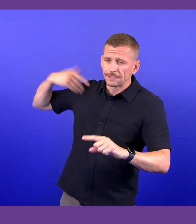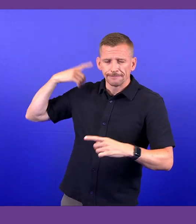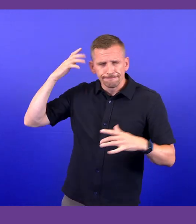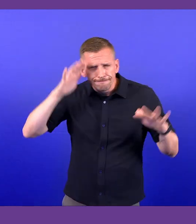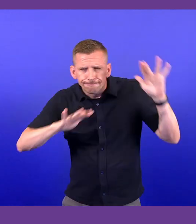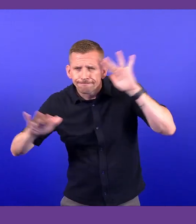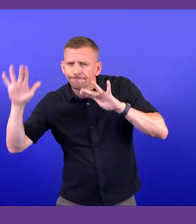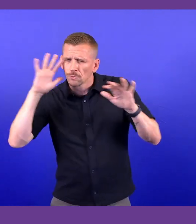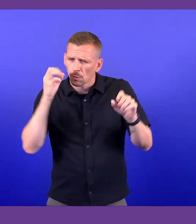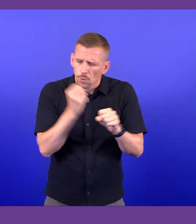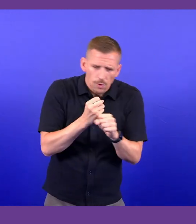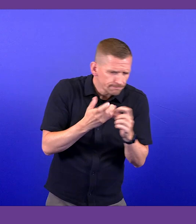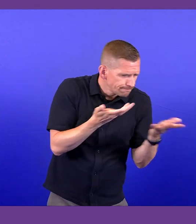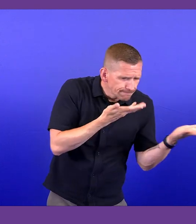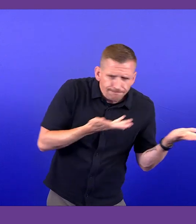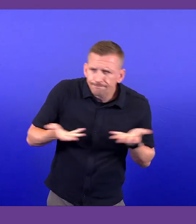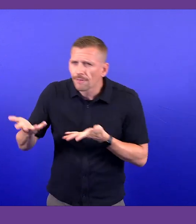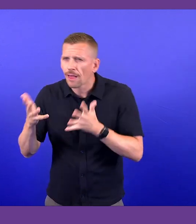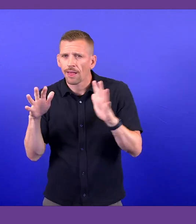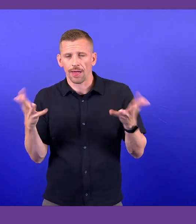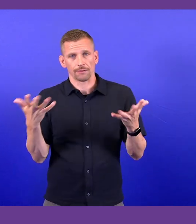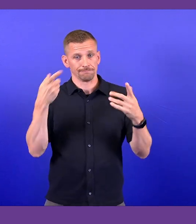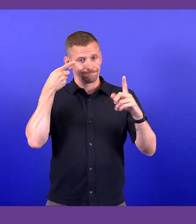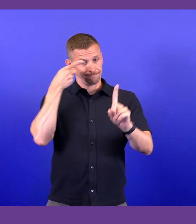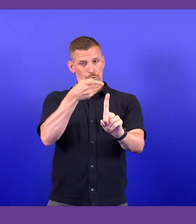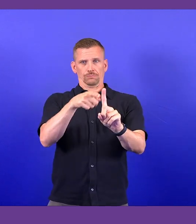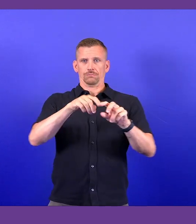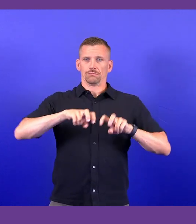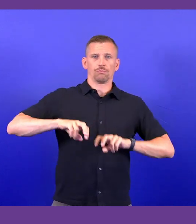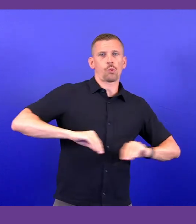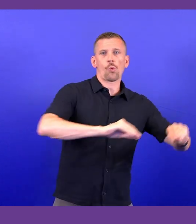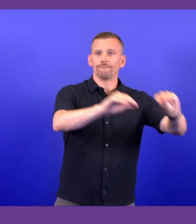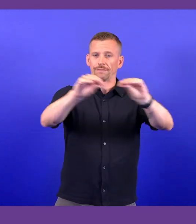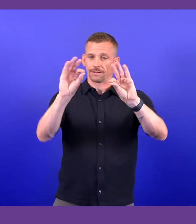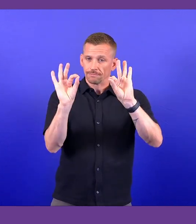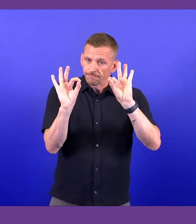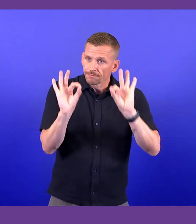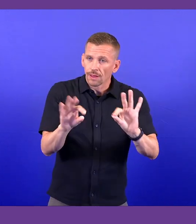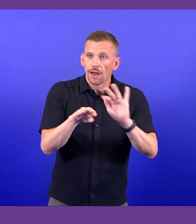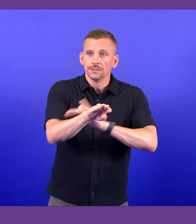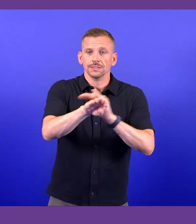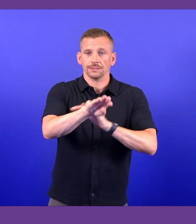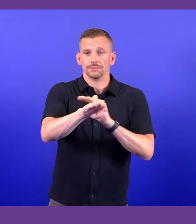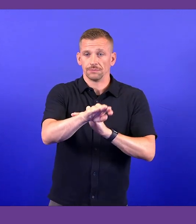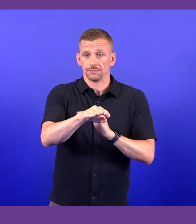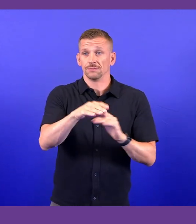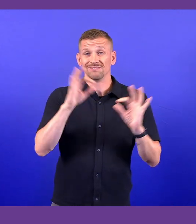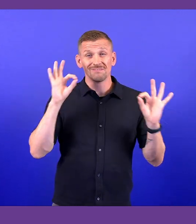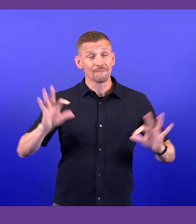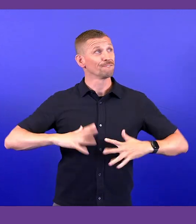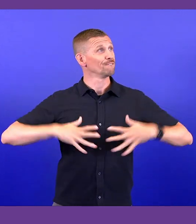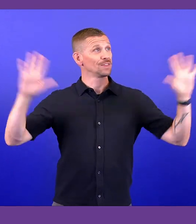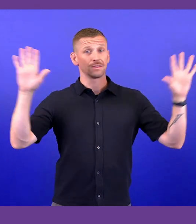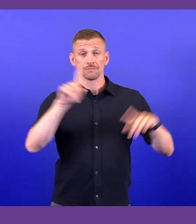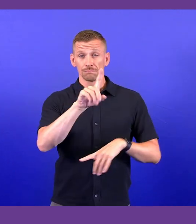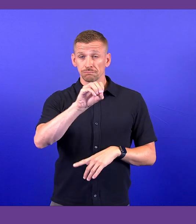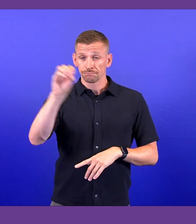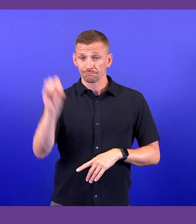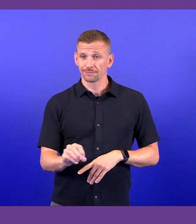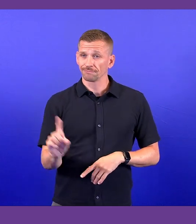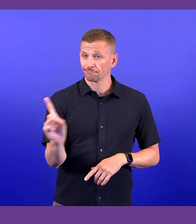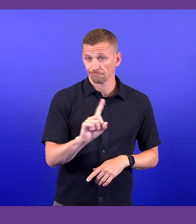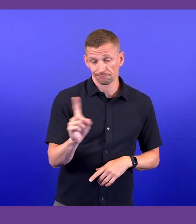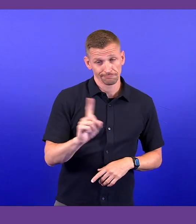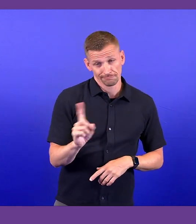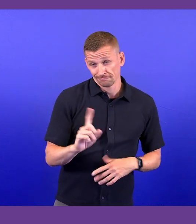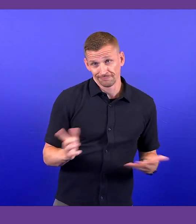in public transport is not 100% achieved, and I would respond to that this is work in progress. As I always say,